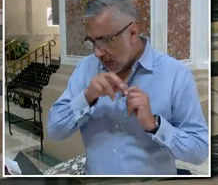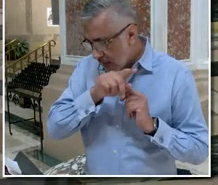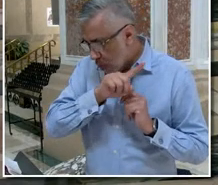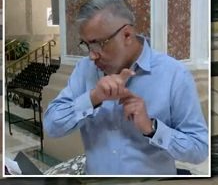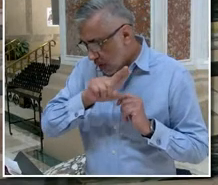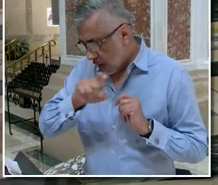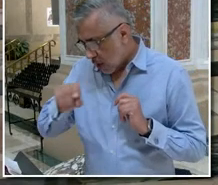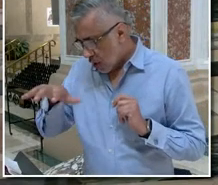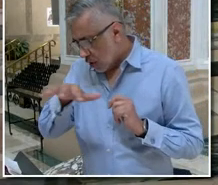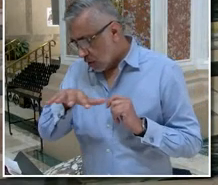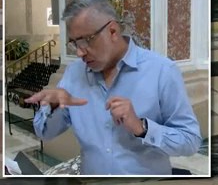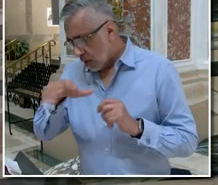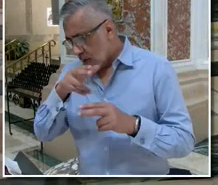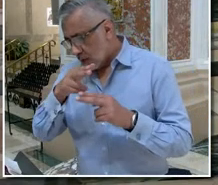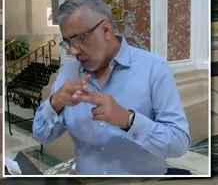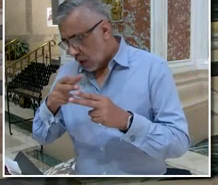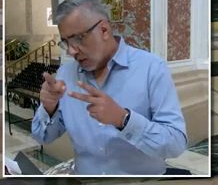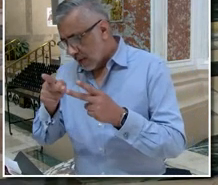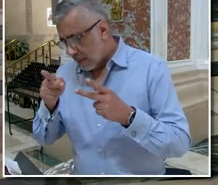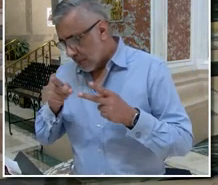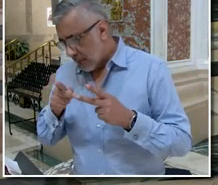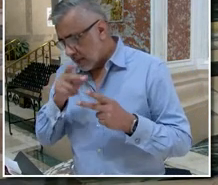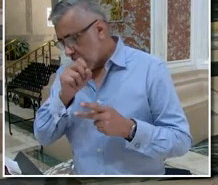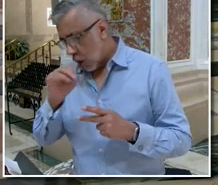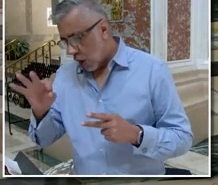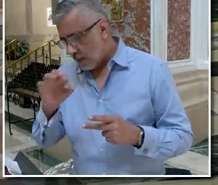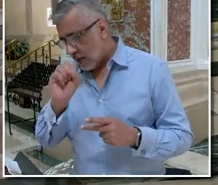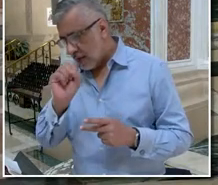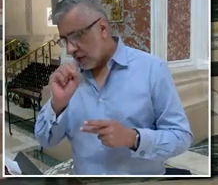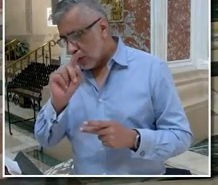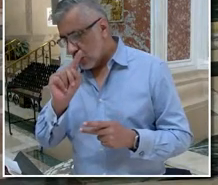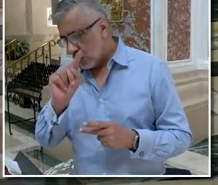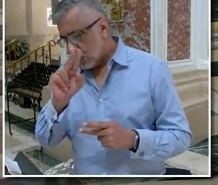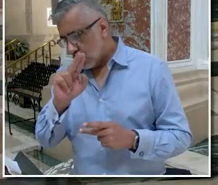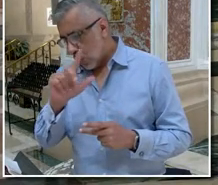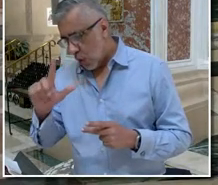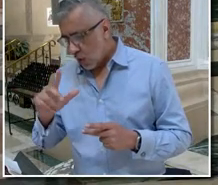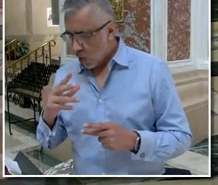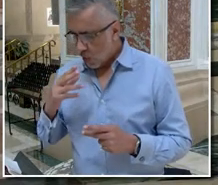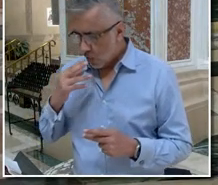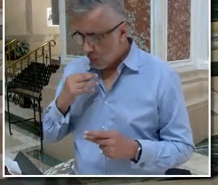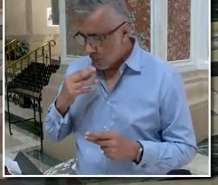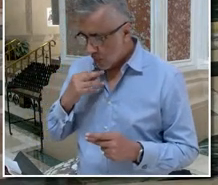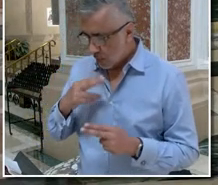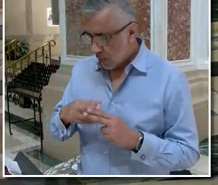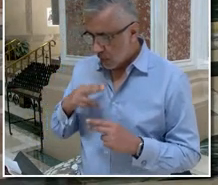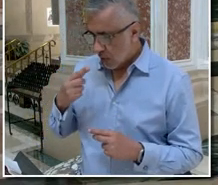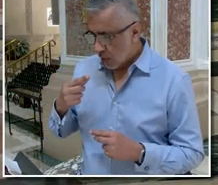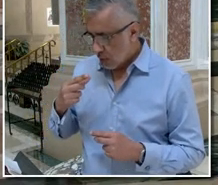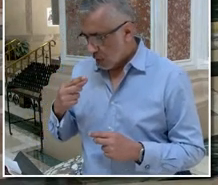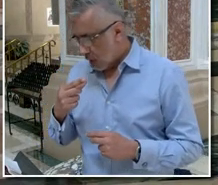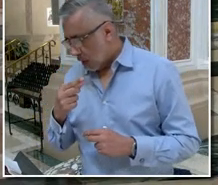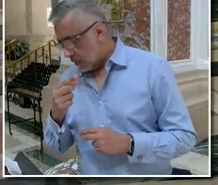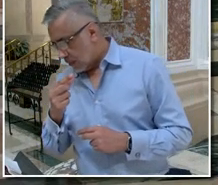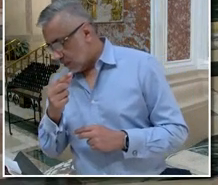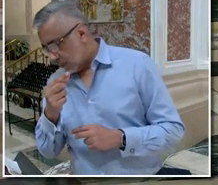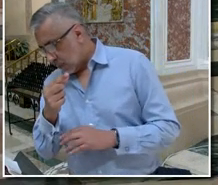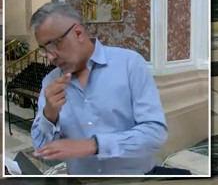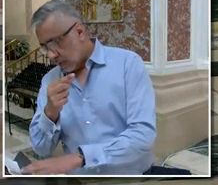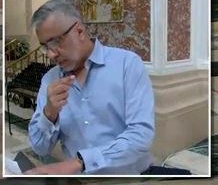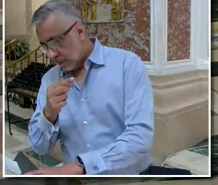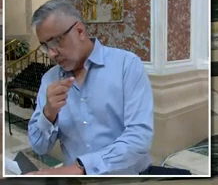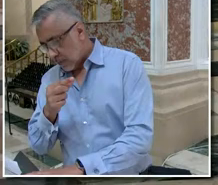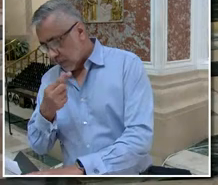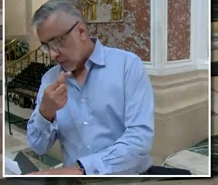is called the place of the skull, in Hebrew, Golgotha. There